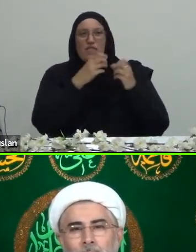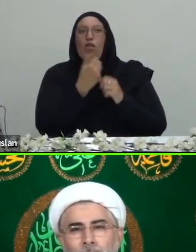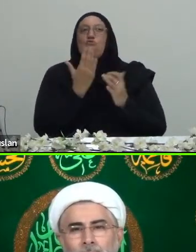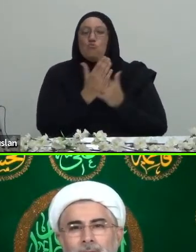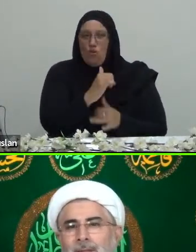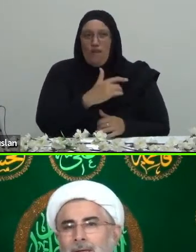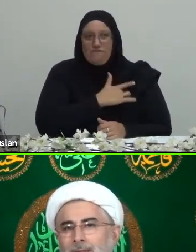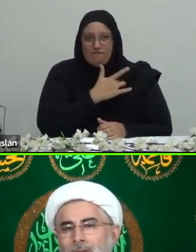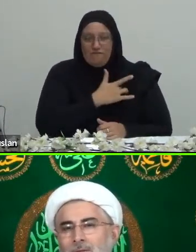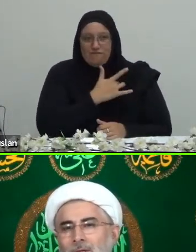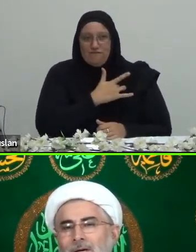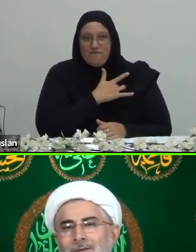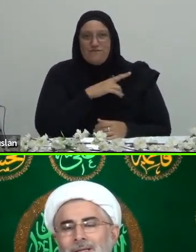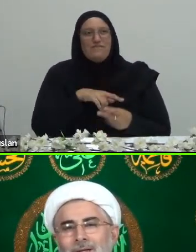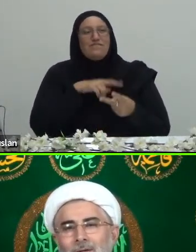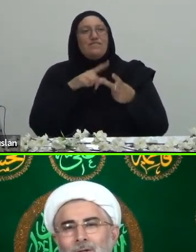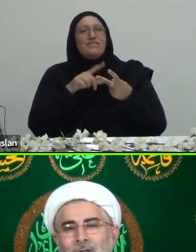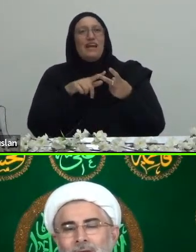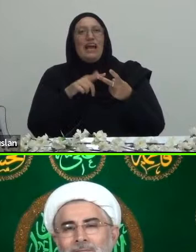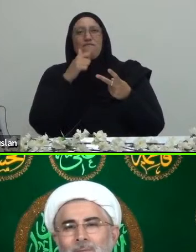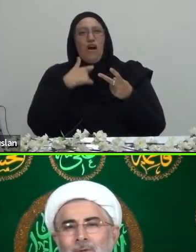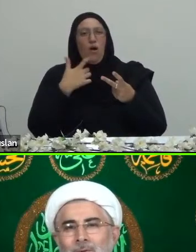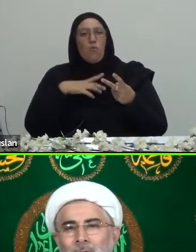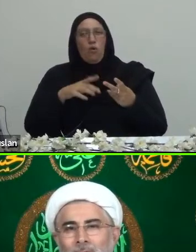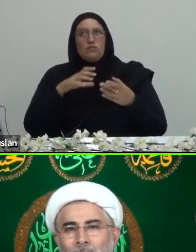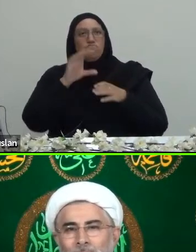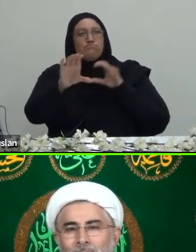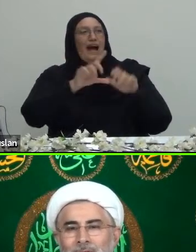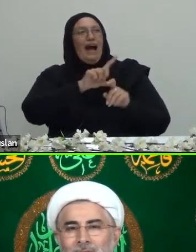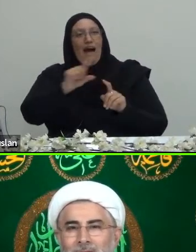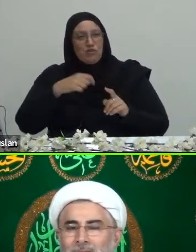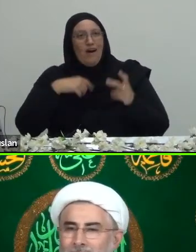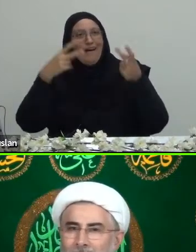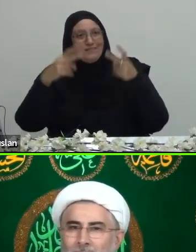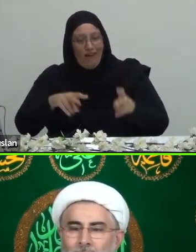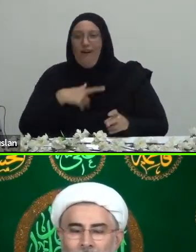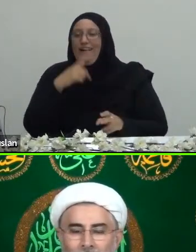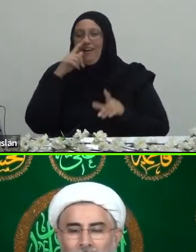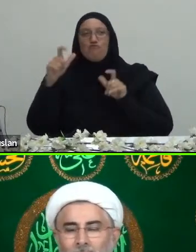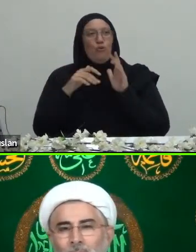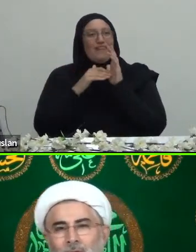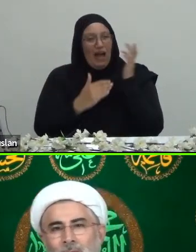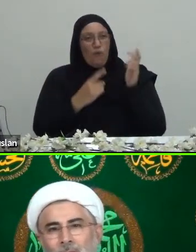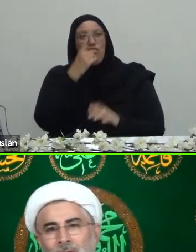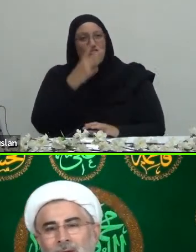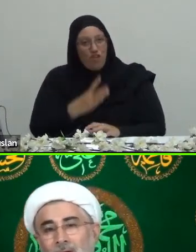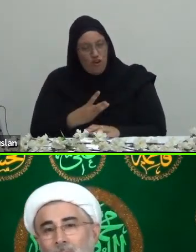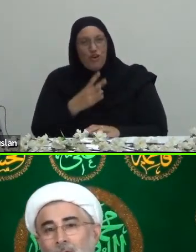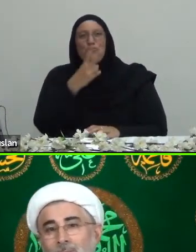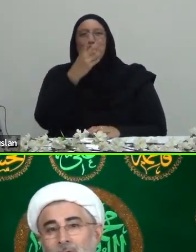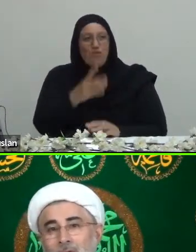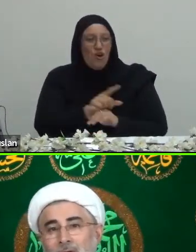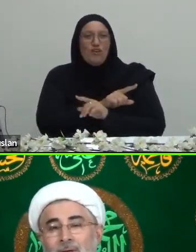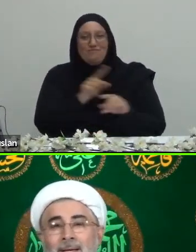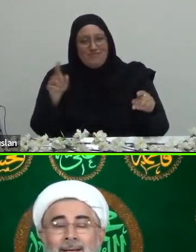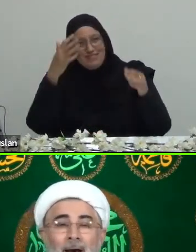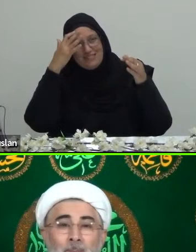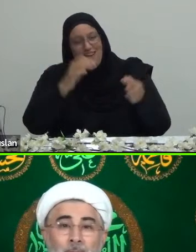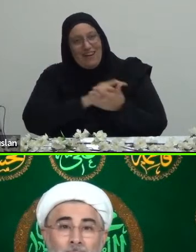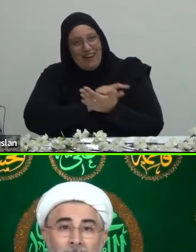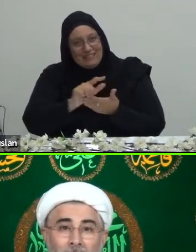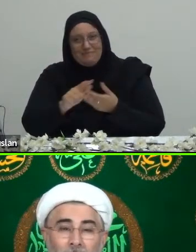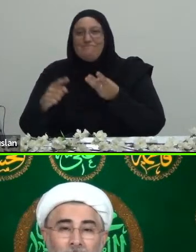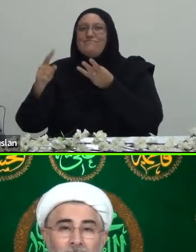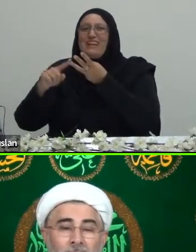in a brilliant hadith, I really urge everyone to remember this hadith, as inshallah I always remember and remind myself